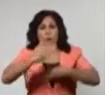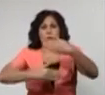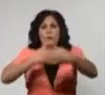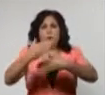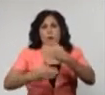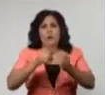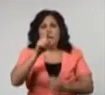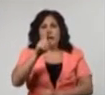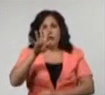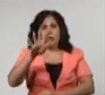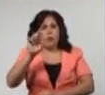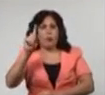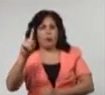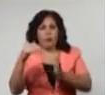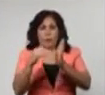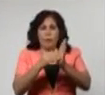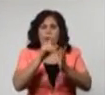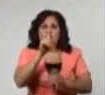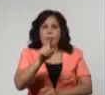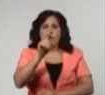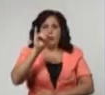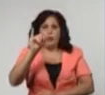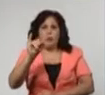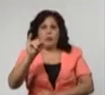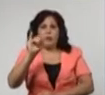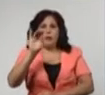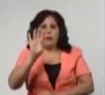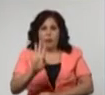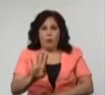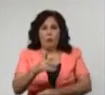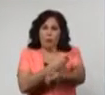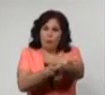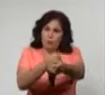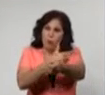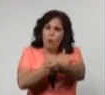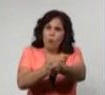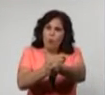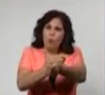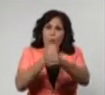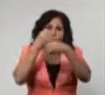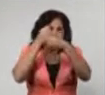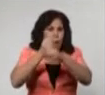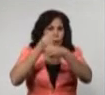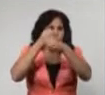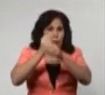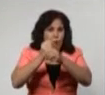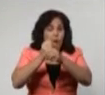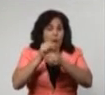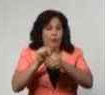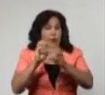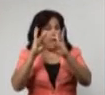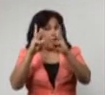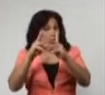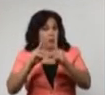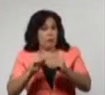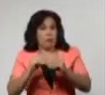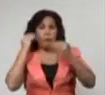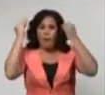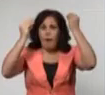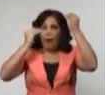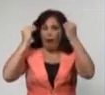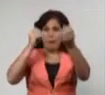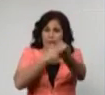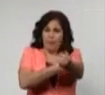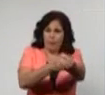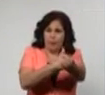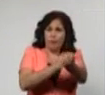in Holguín, 68 in Camagüey, Ciego de Ávila with 46